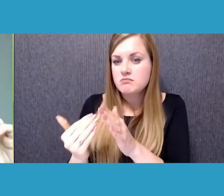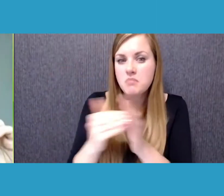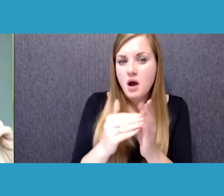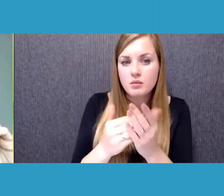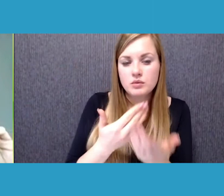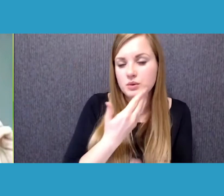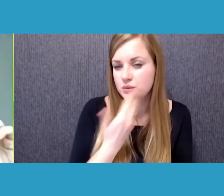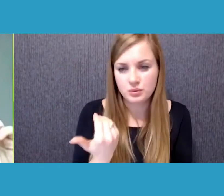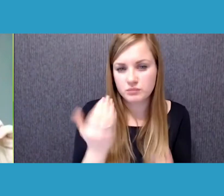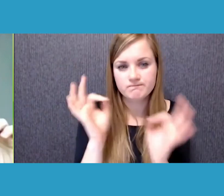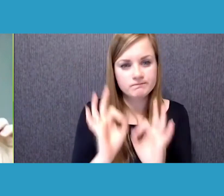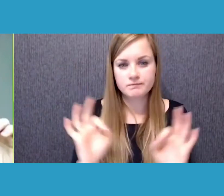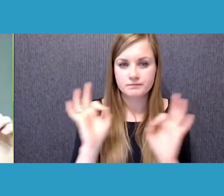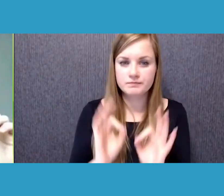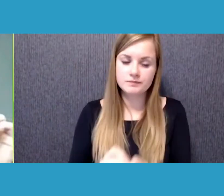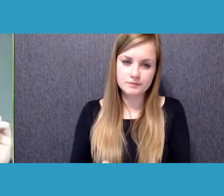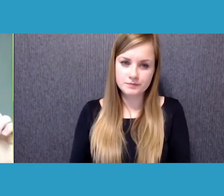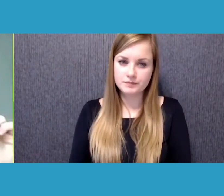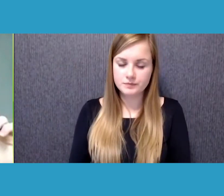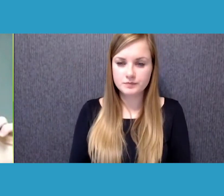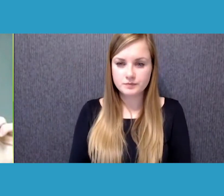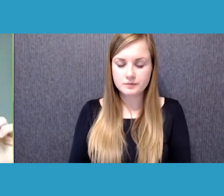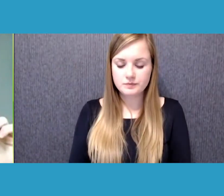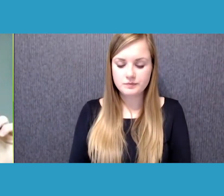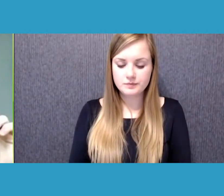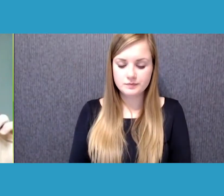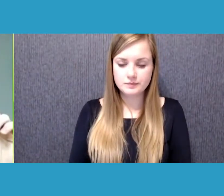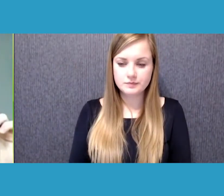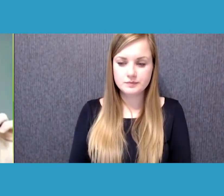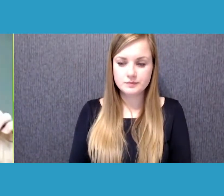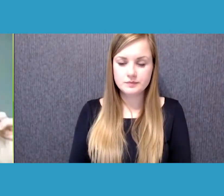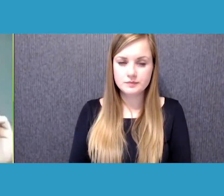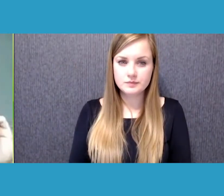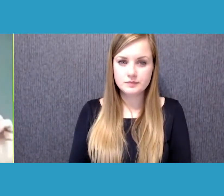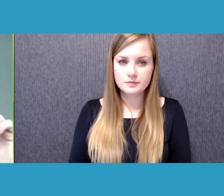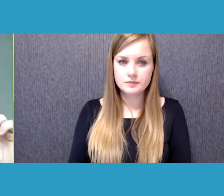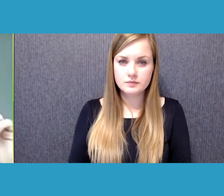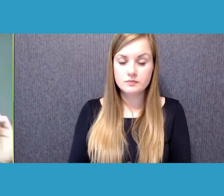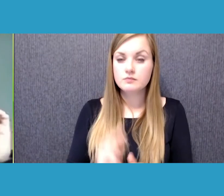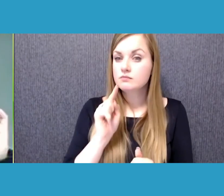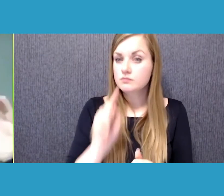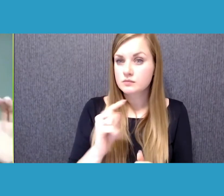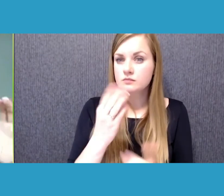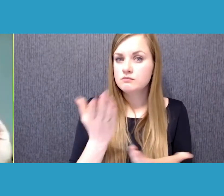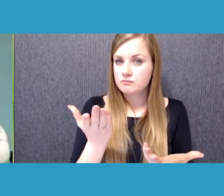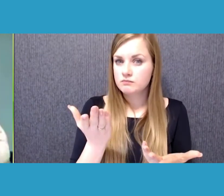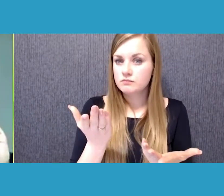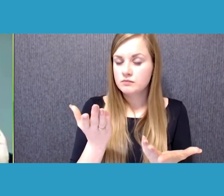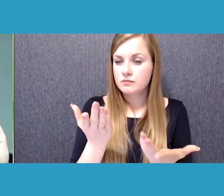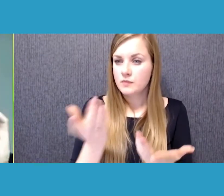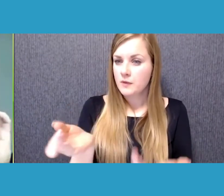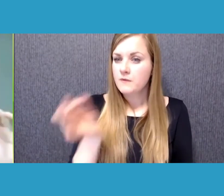this February, for most of us, an inherent part of our private life. We live our emails, our social media, our Zoom